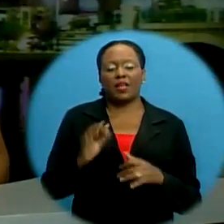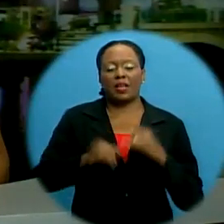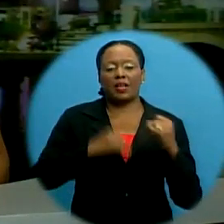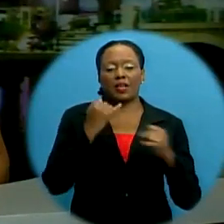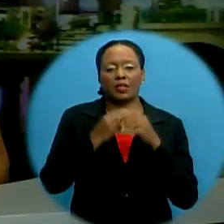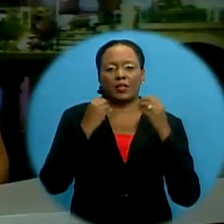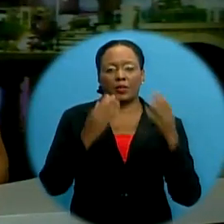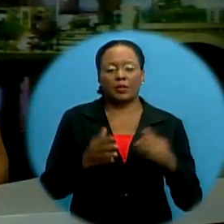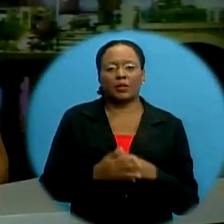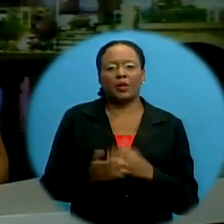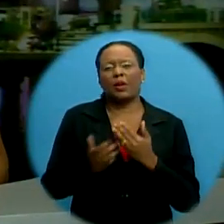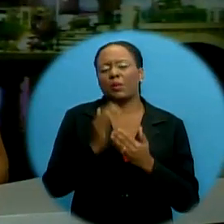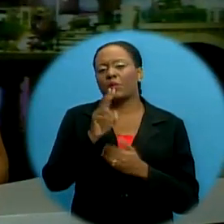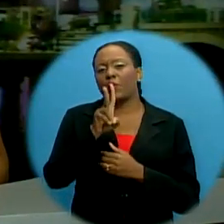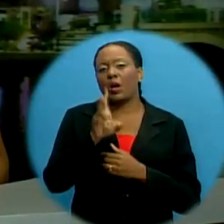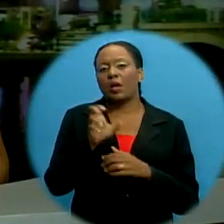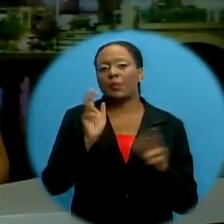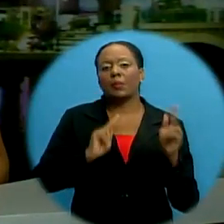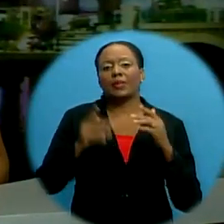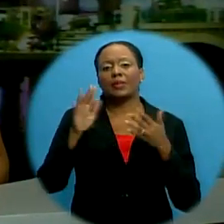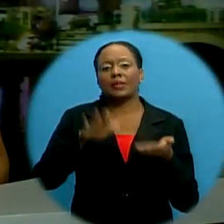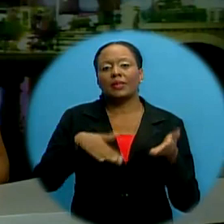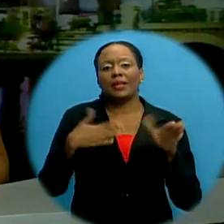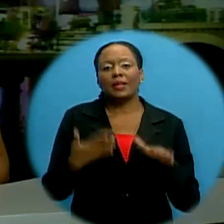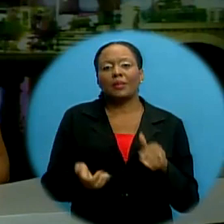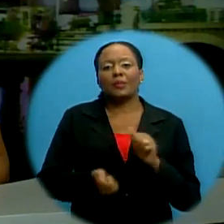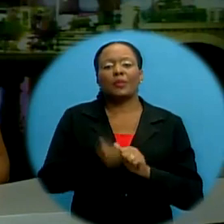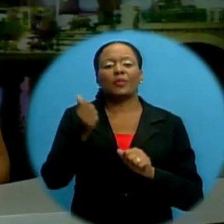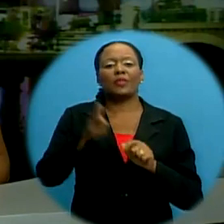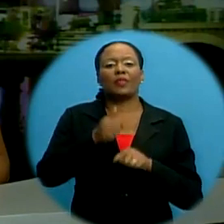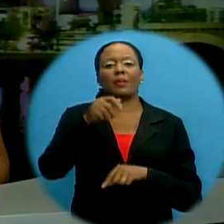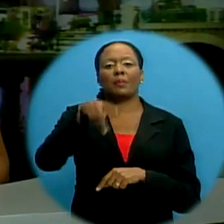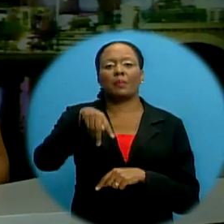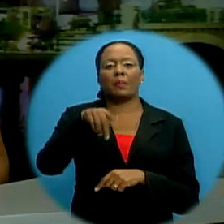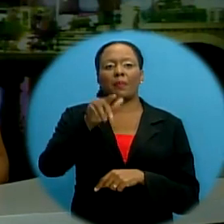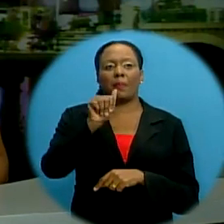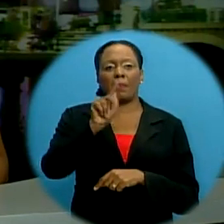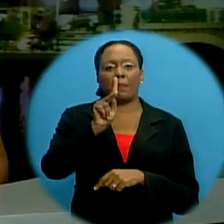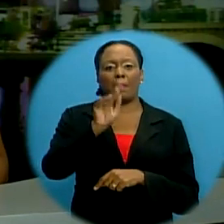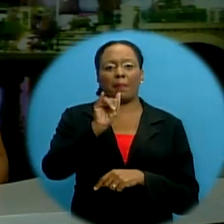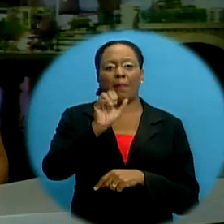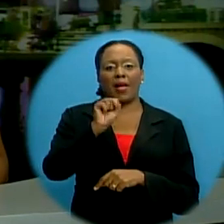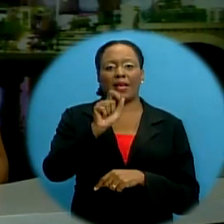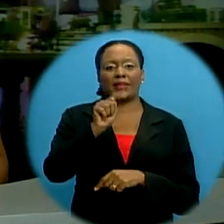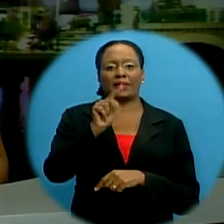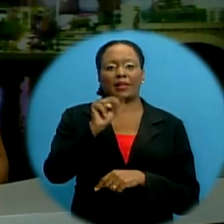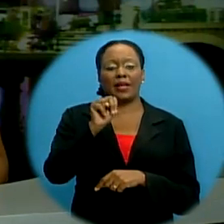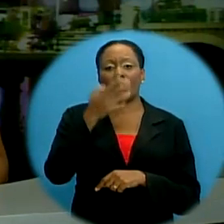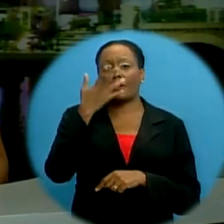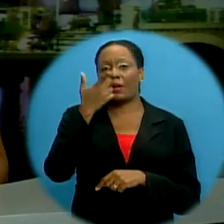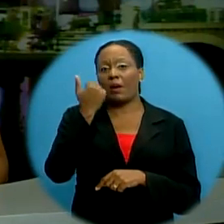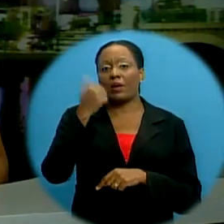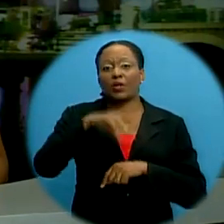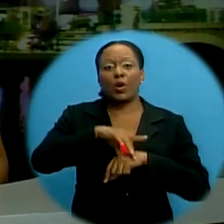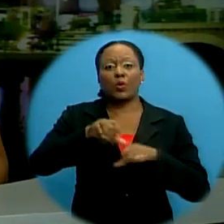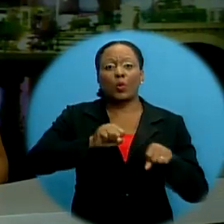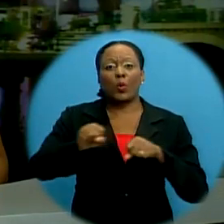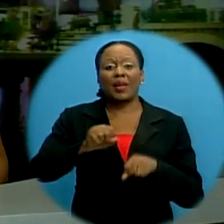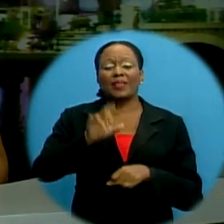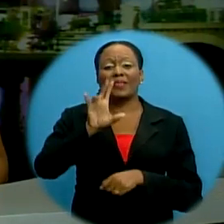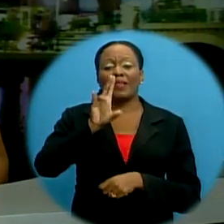On the international scene, close to 200 people have died, mostly in Pakistan, after a magnitude 7.5 earthquake hit